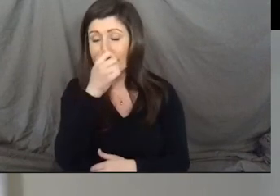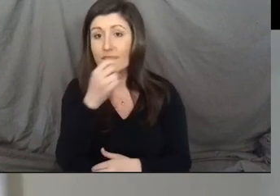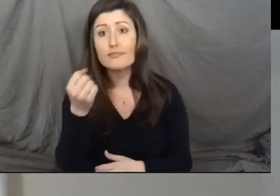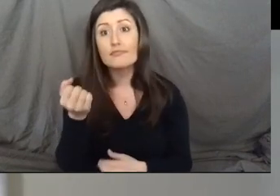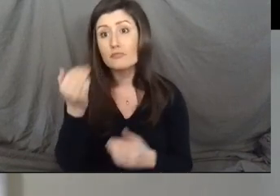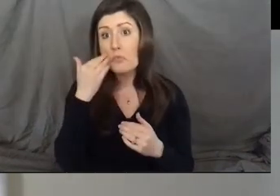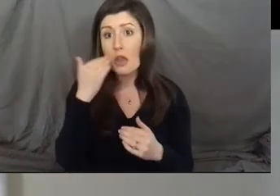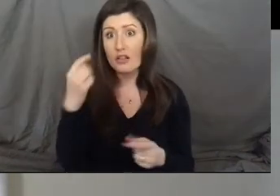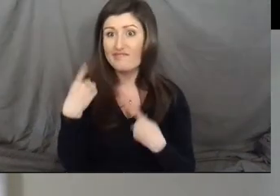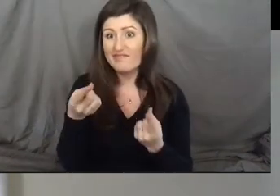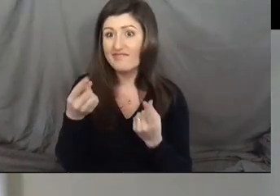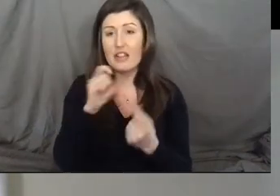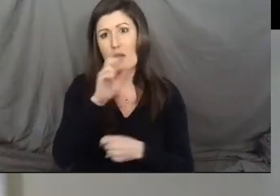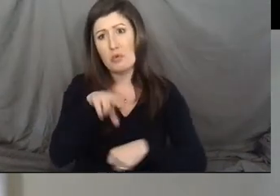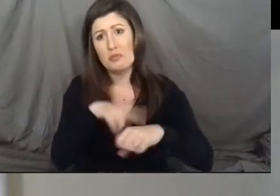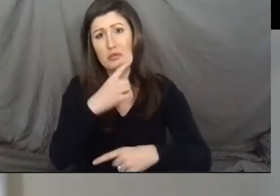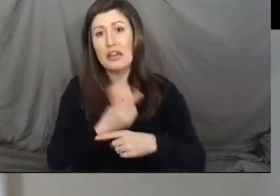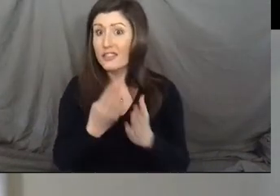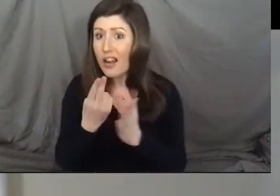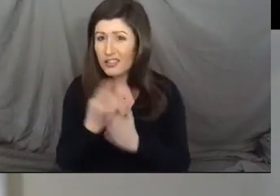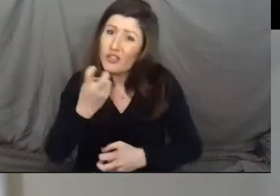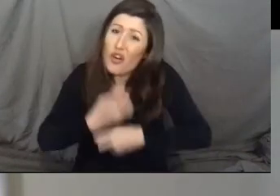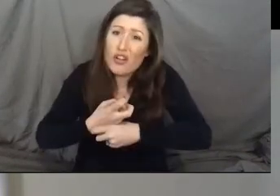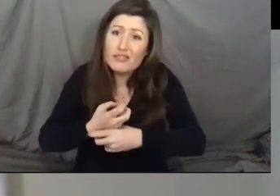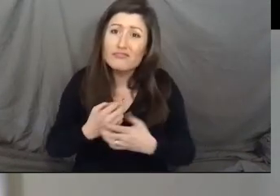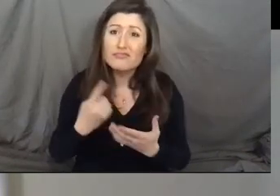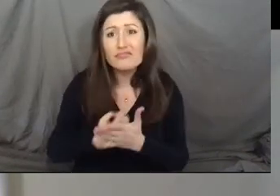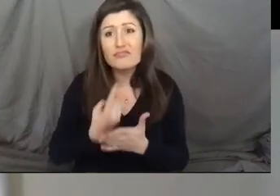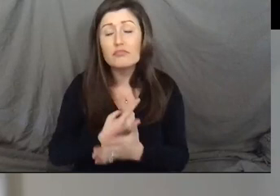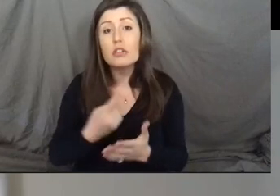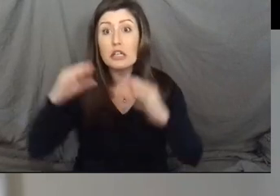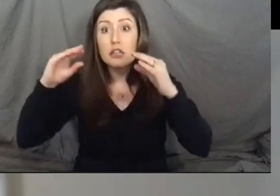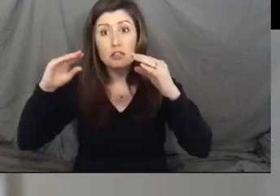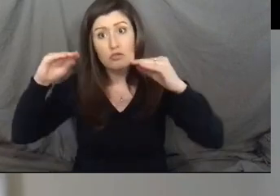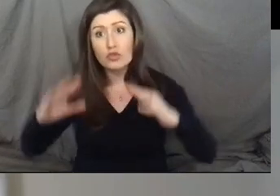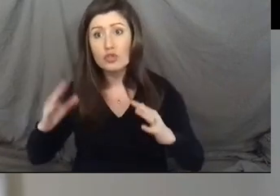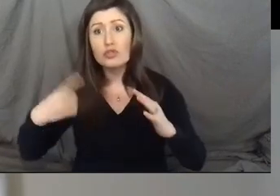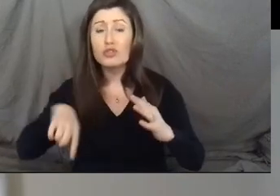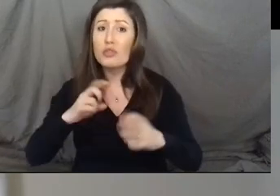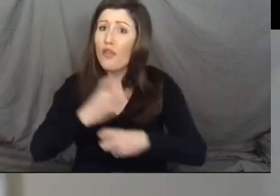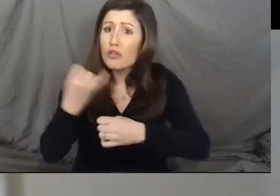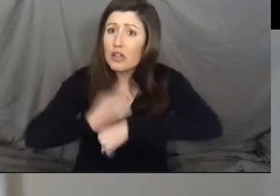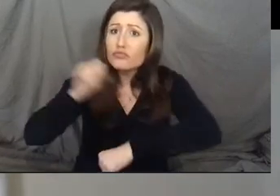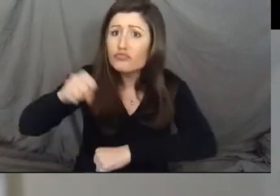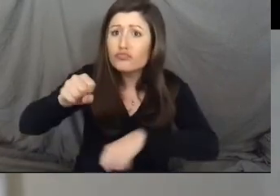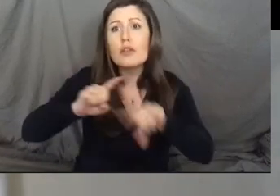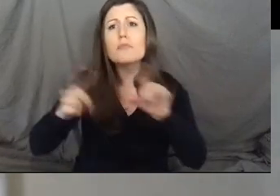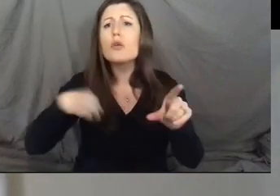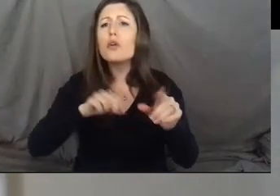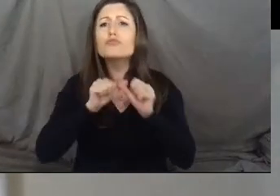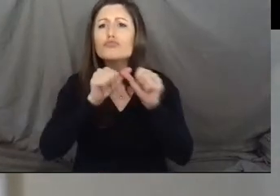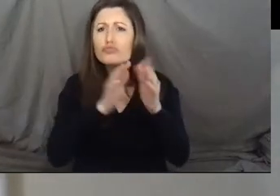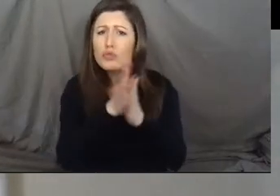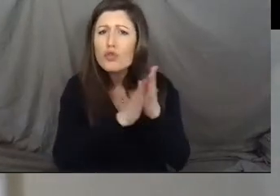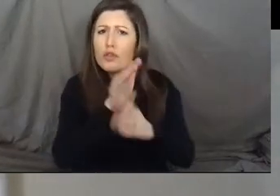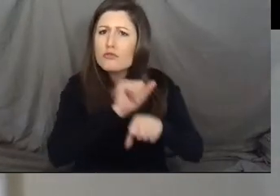while, and I'll be honest, sometimes it's tough. As educators, we have rough days, but what gets us going and what keeps us coming back every day is that we get the opportunity